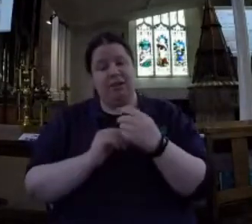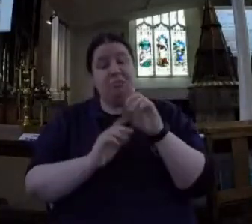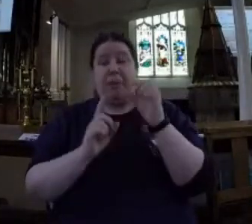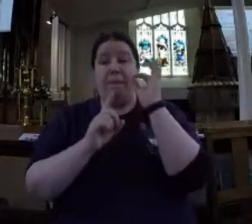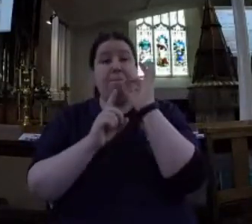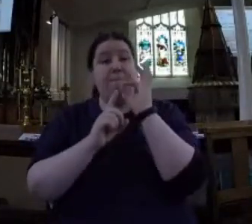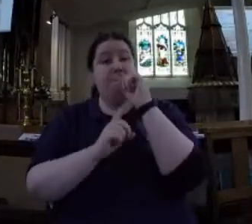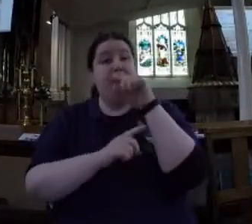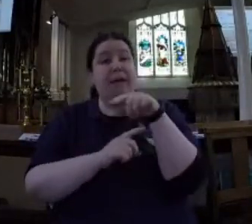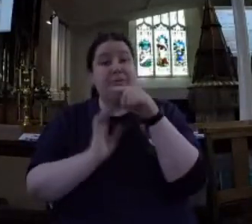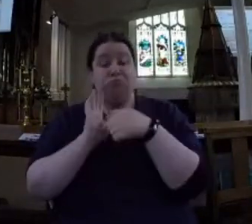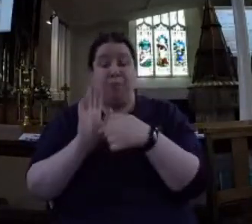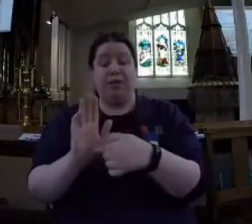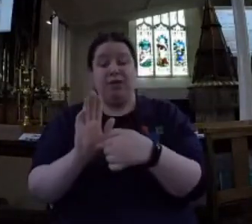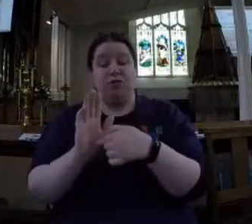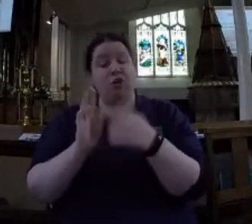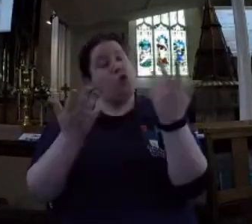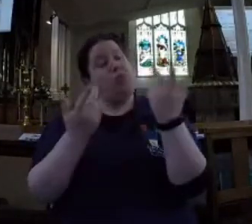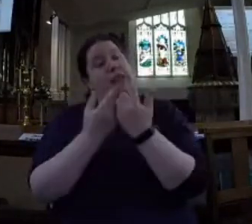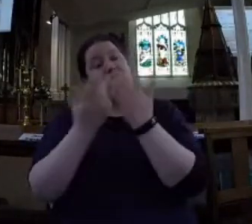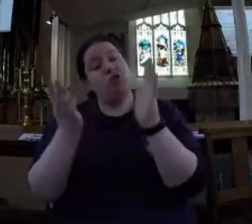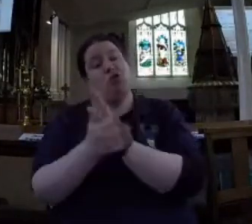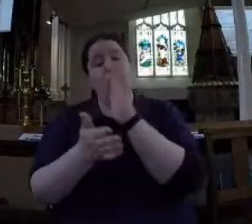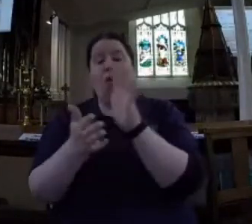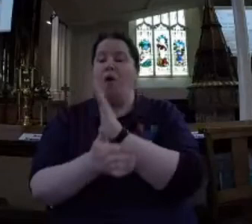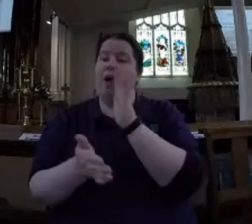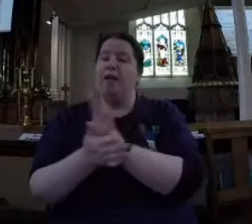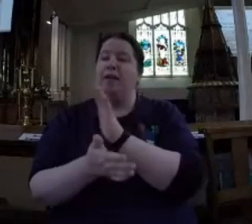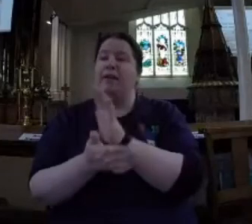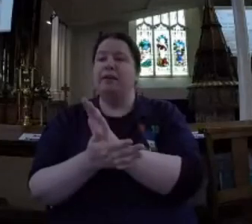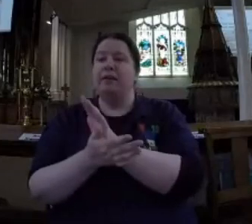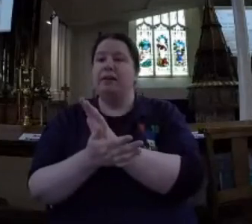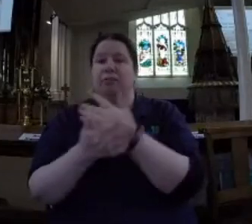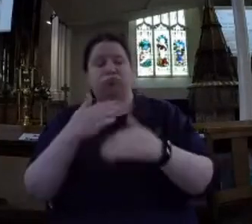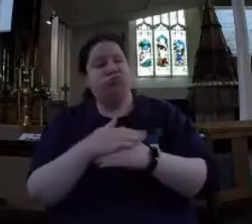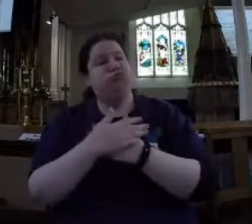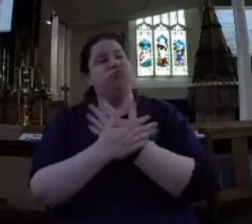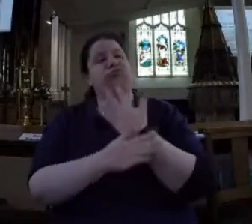about pink? Pink stands for joy. Things make us happy and flourish and thrive.